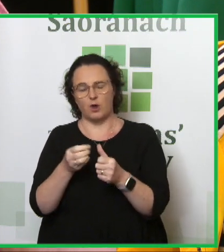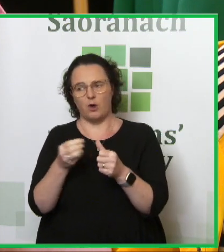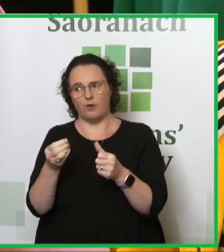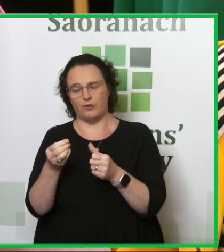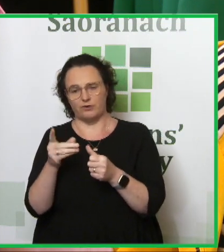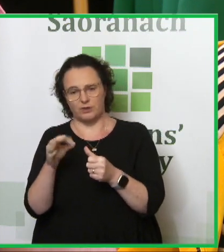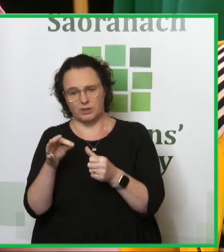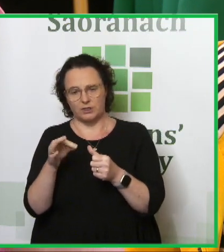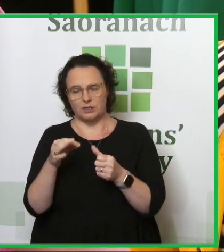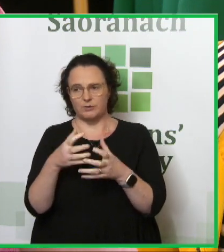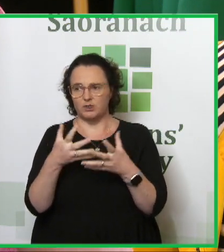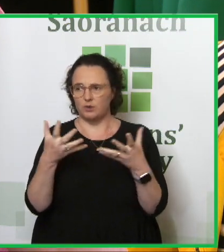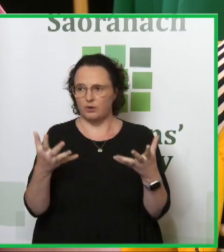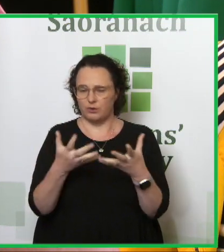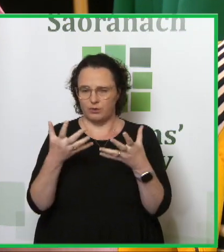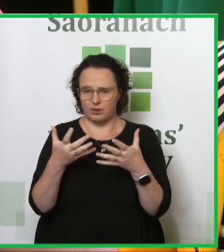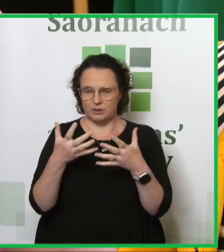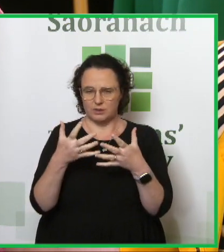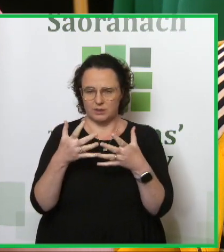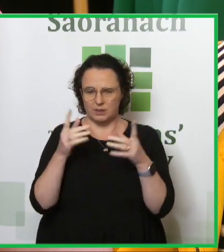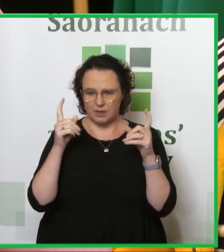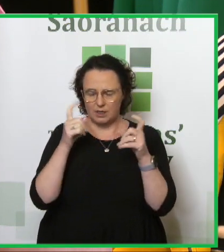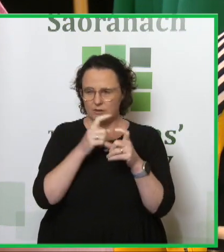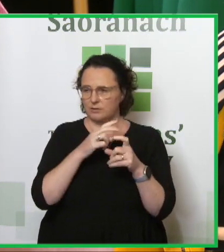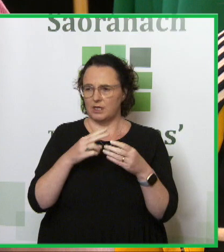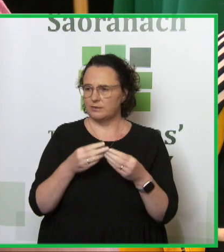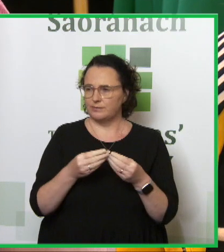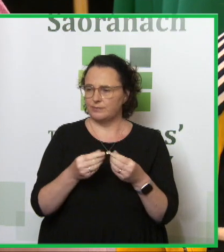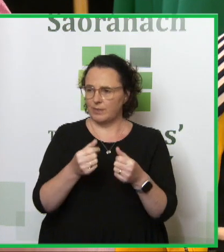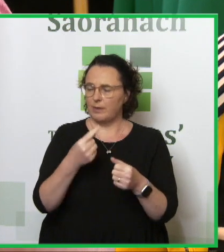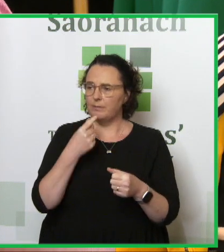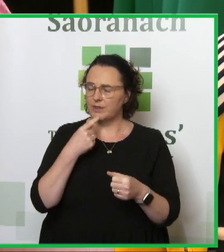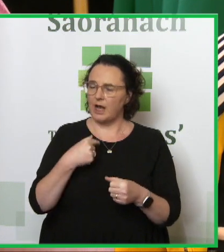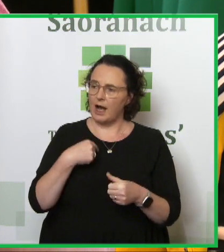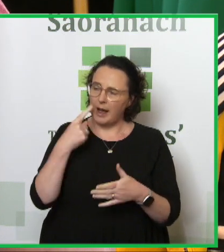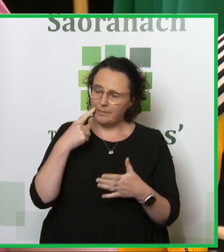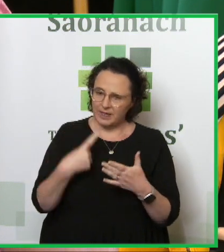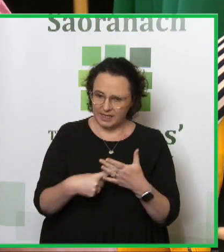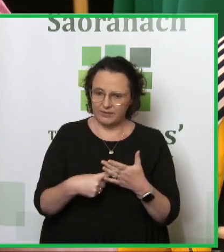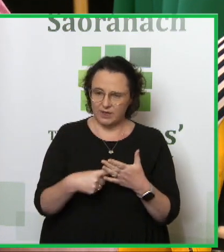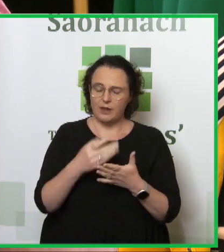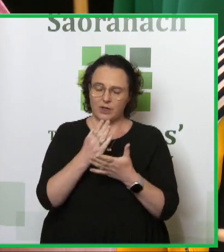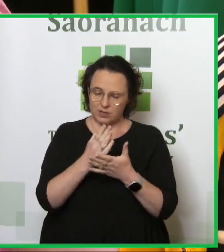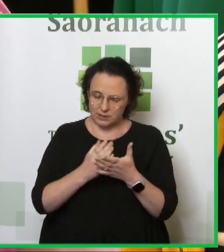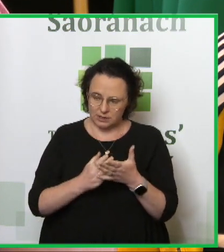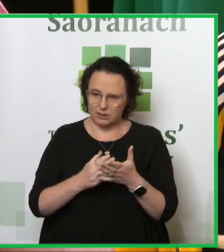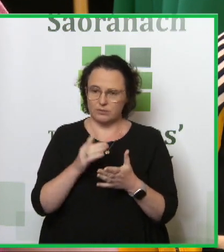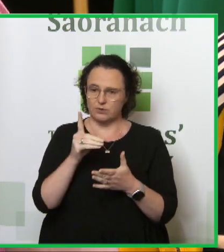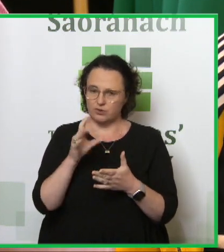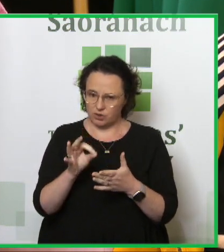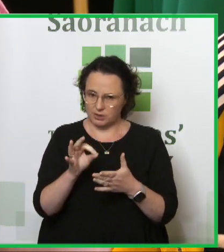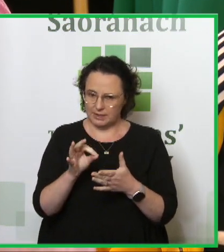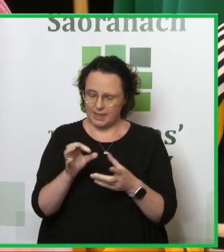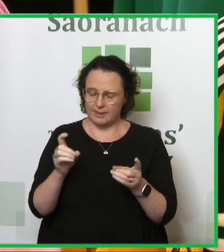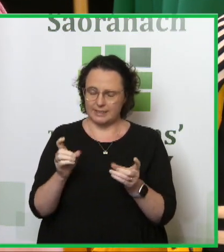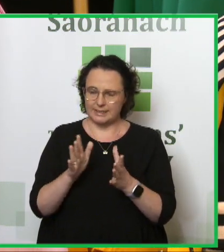too convoluted and it just wouldn't be effective. But I believe that there are certain drugs that just legitimately